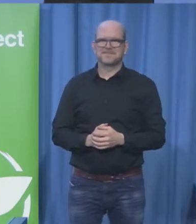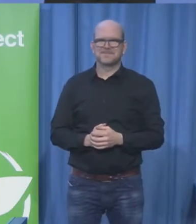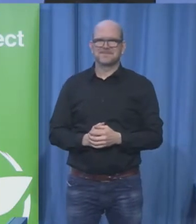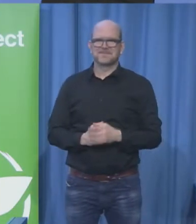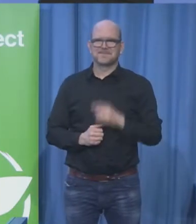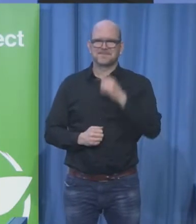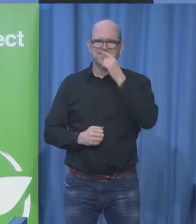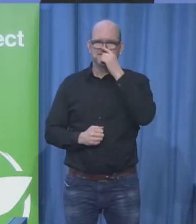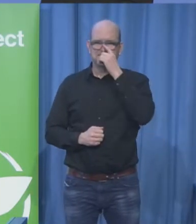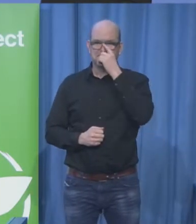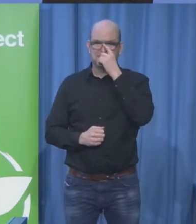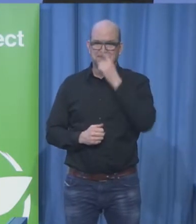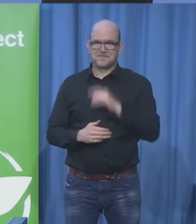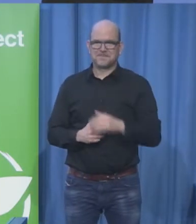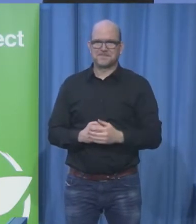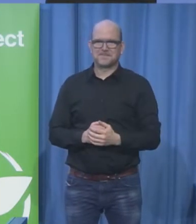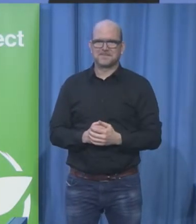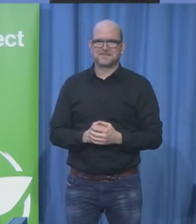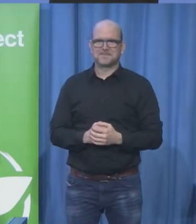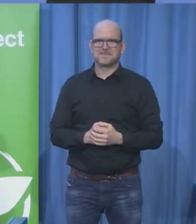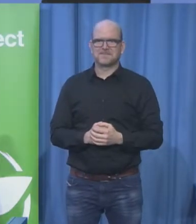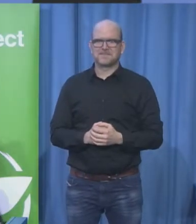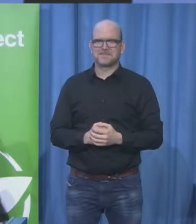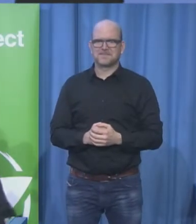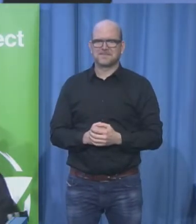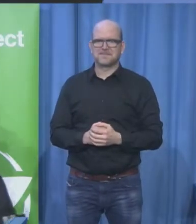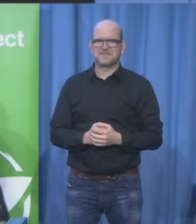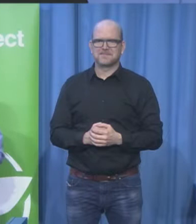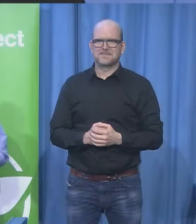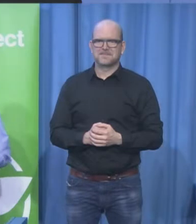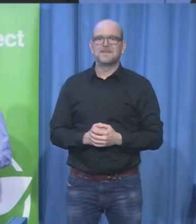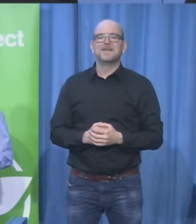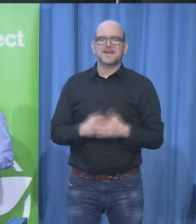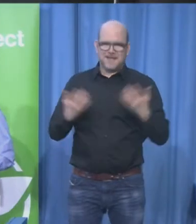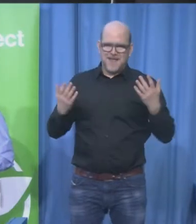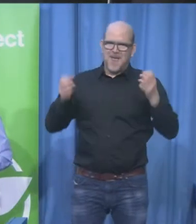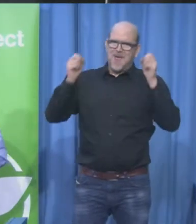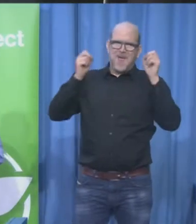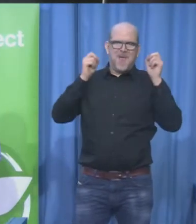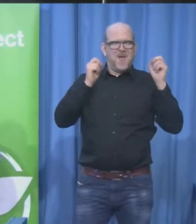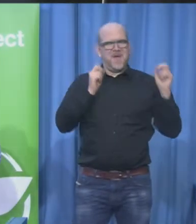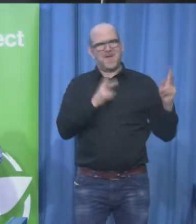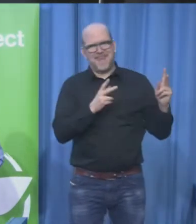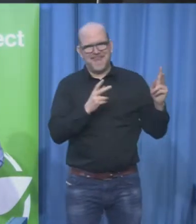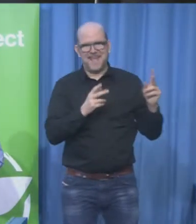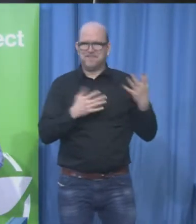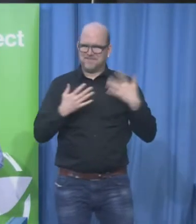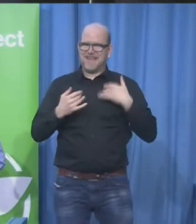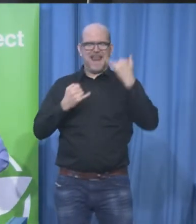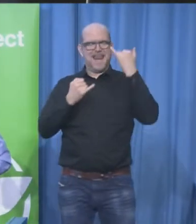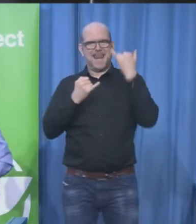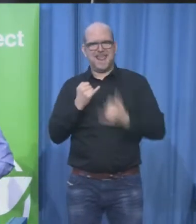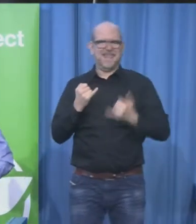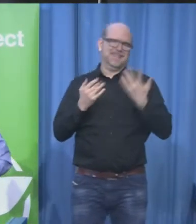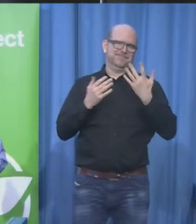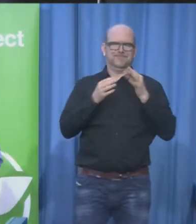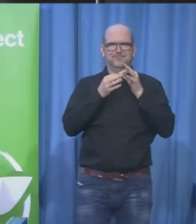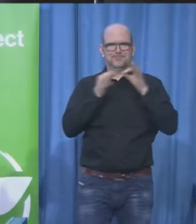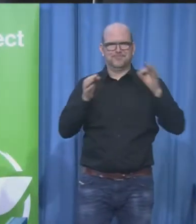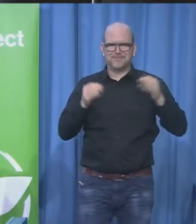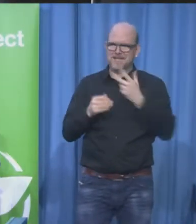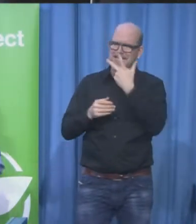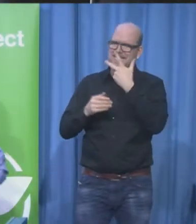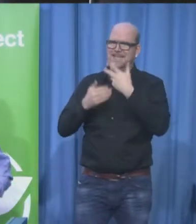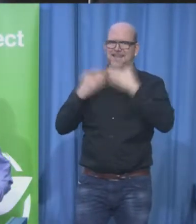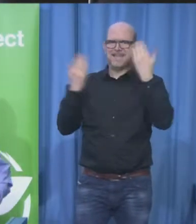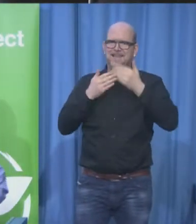me. So tell me, would you like to give us your sense of the last few days and what are you taking away? I know you absolutely blew us